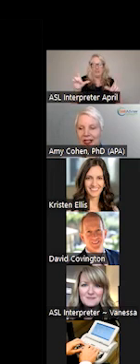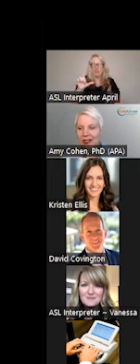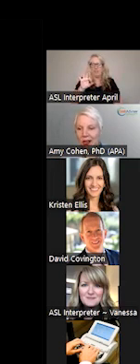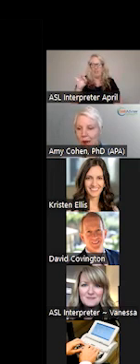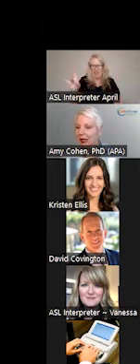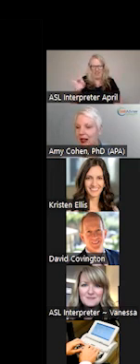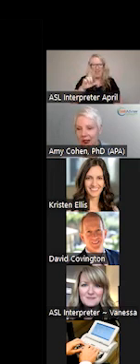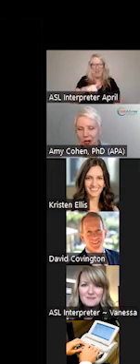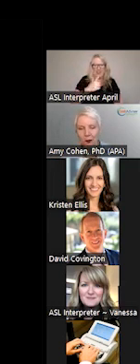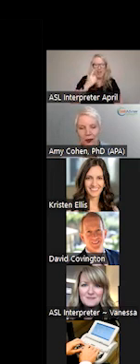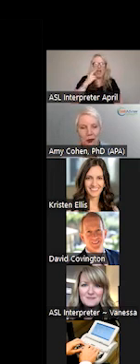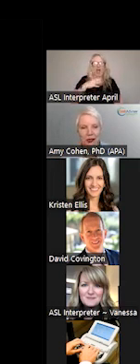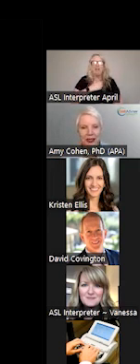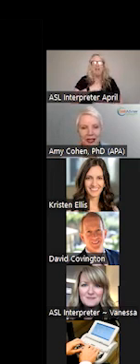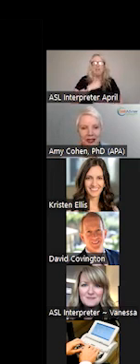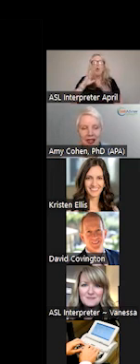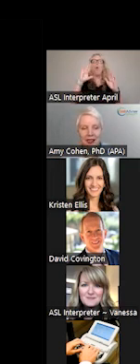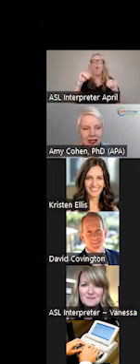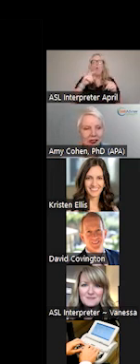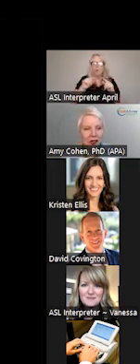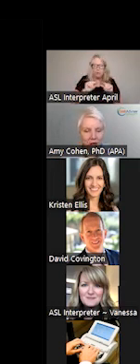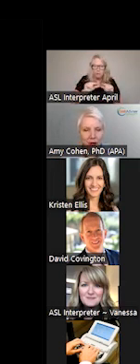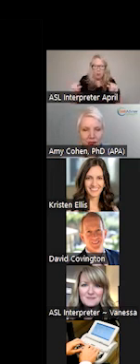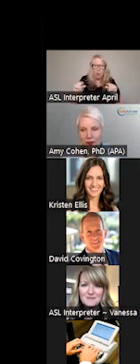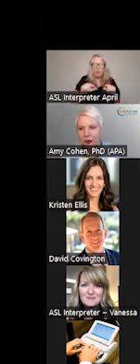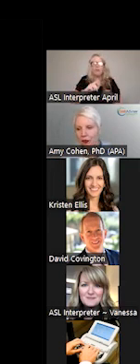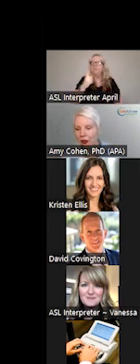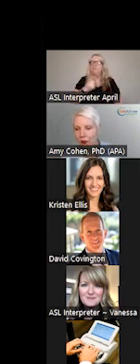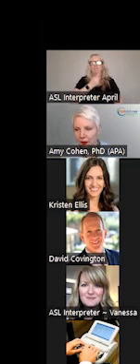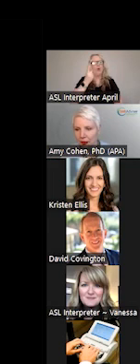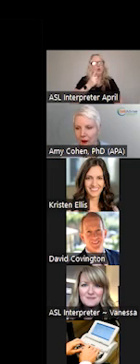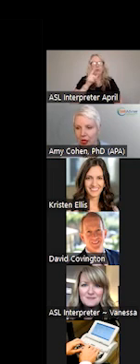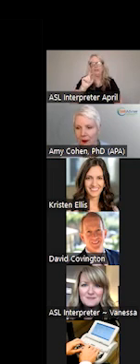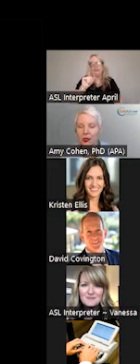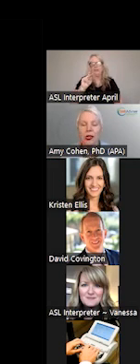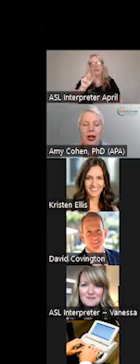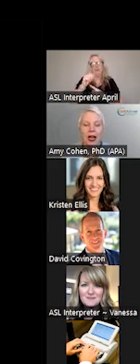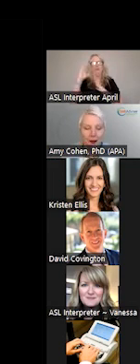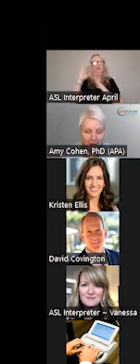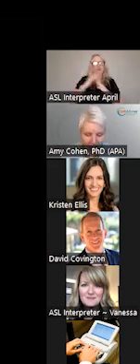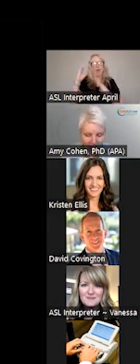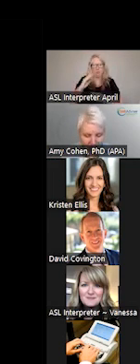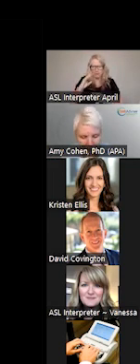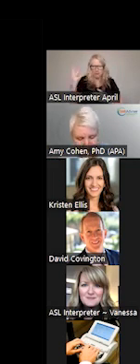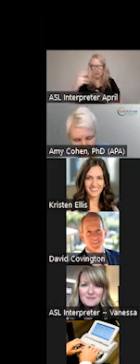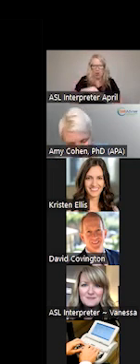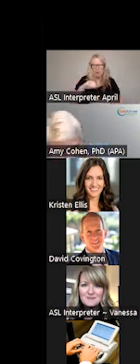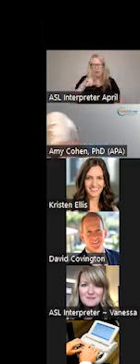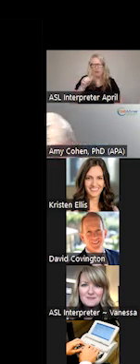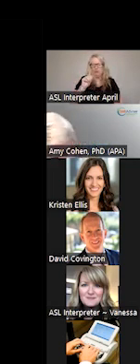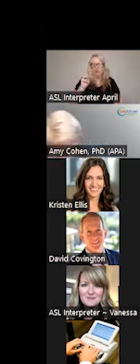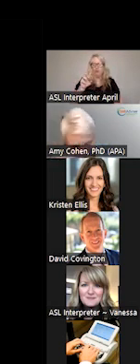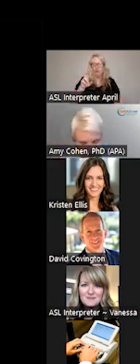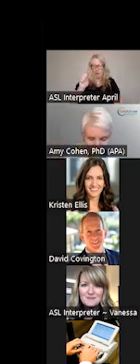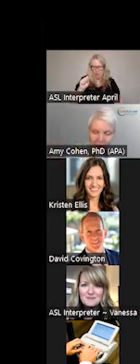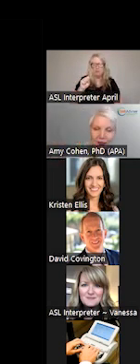There is hope. I love that hope is bolded there. Tina is always, well, first of all, she's one of our top jammers, but also, did